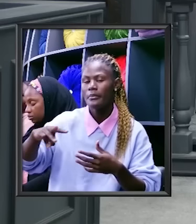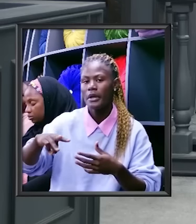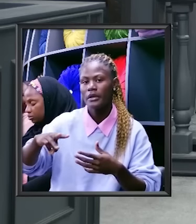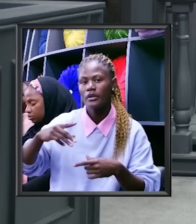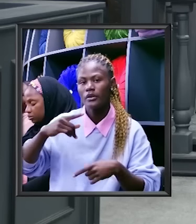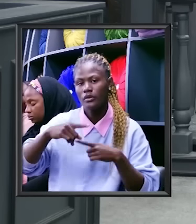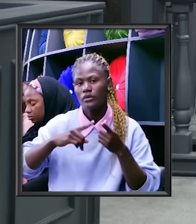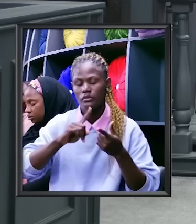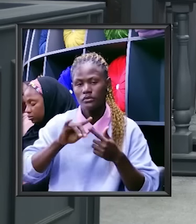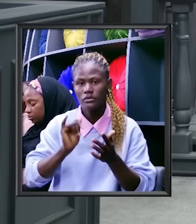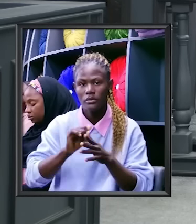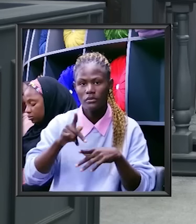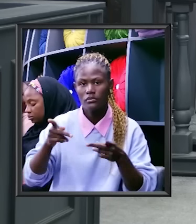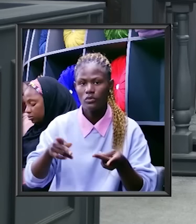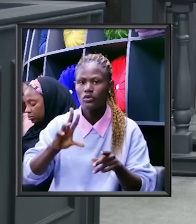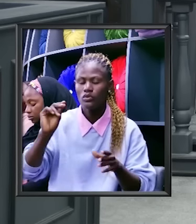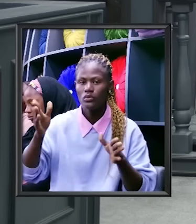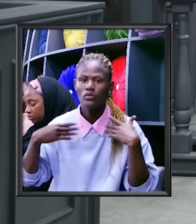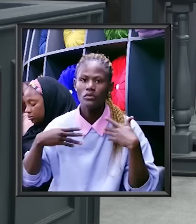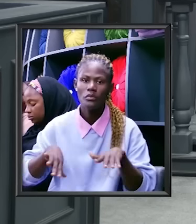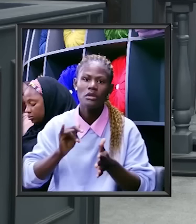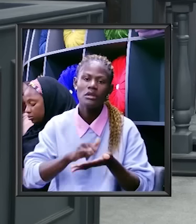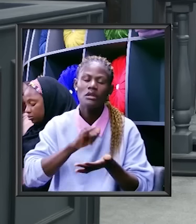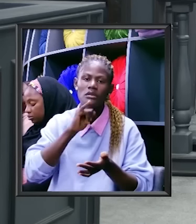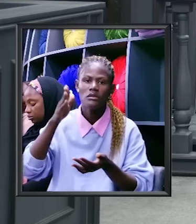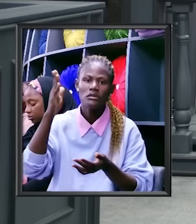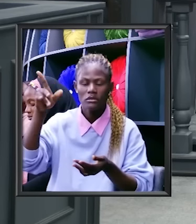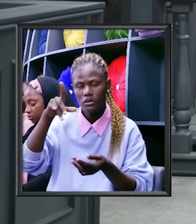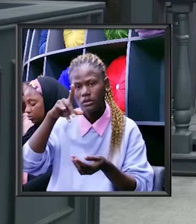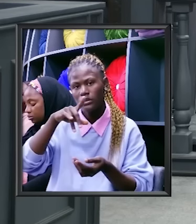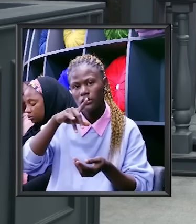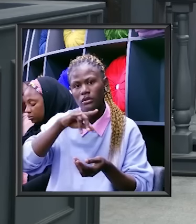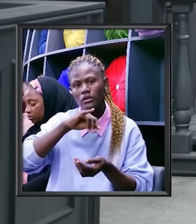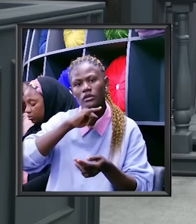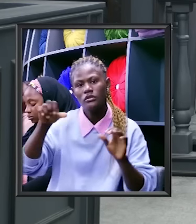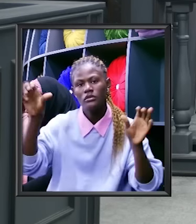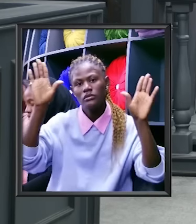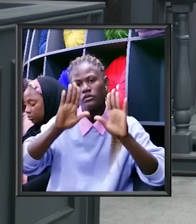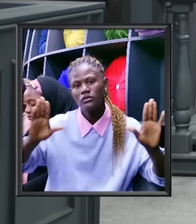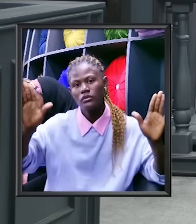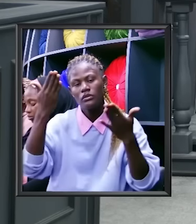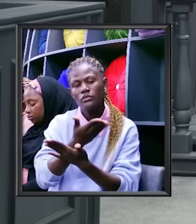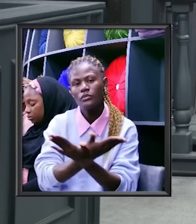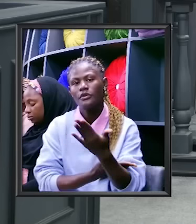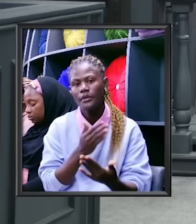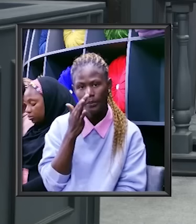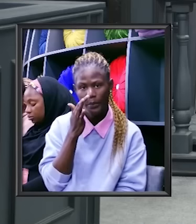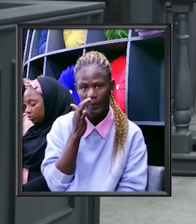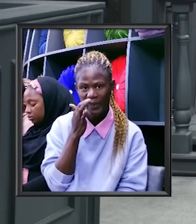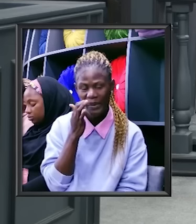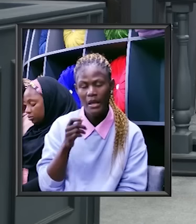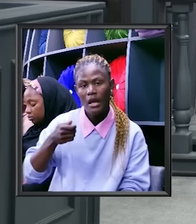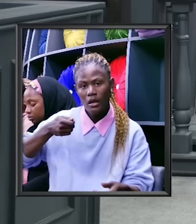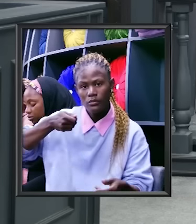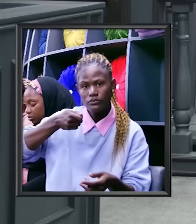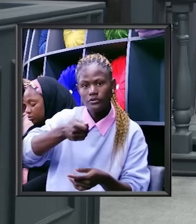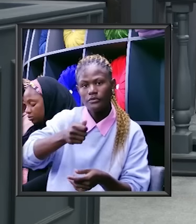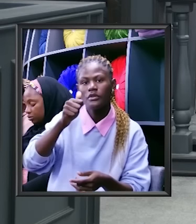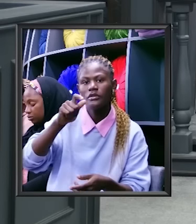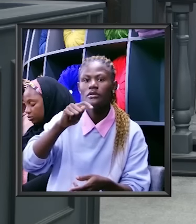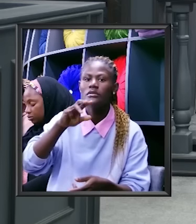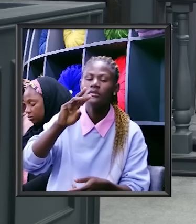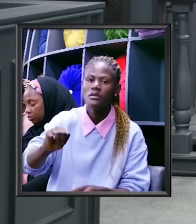nobody in the banking hall because the place was empty. It was a Sunday morning. I now inserted my ATM